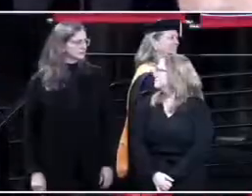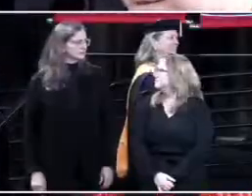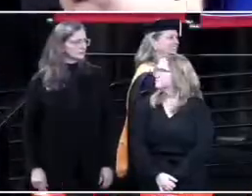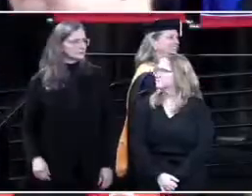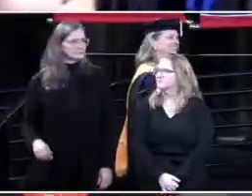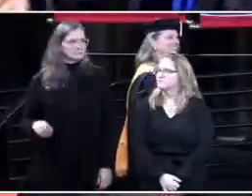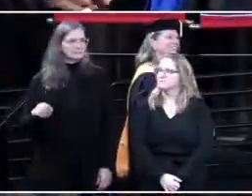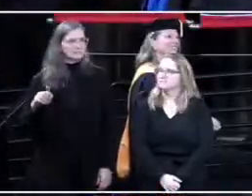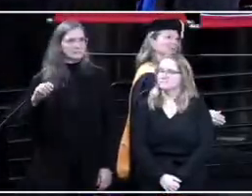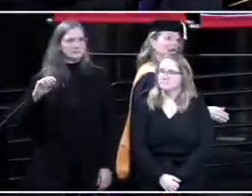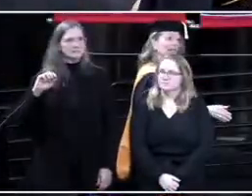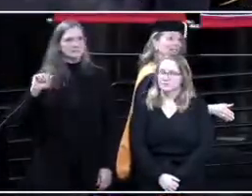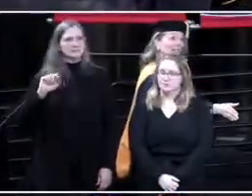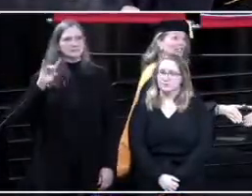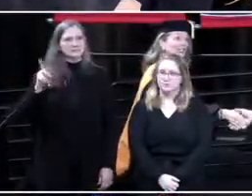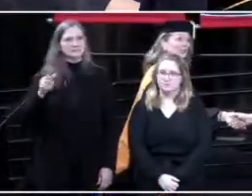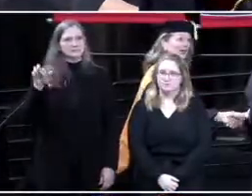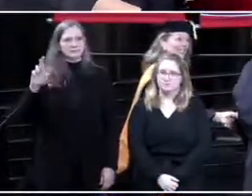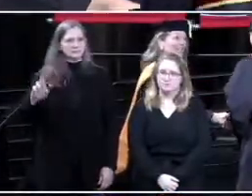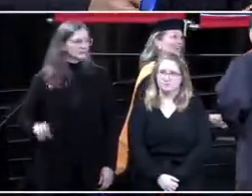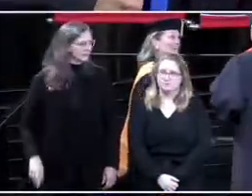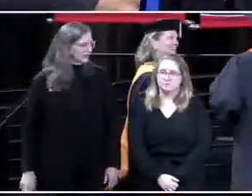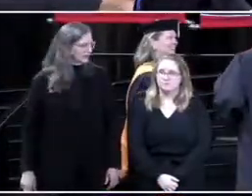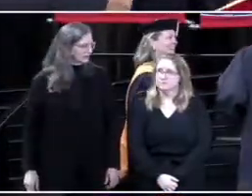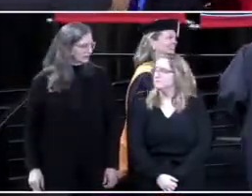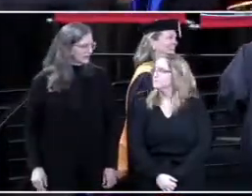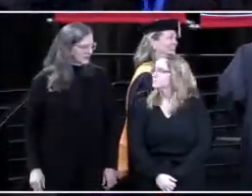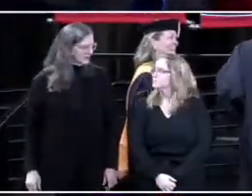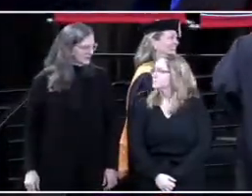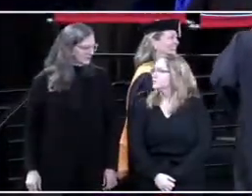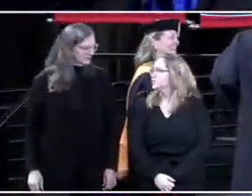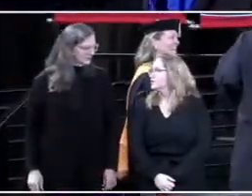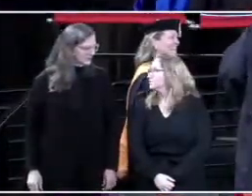Kevin Gary Sykes Jr.,